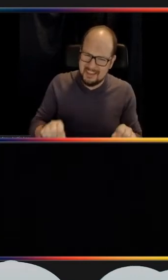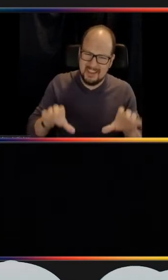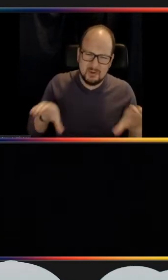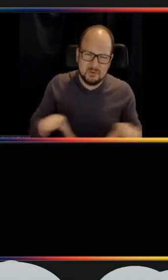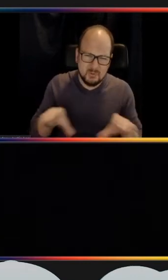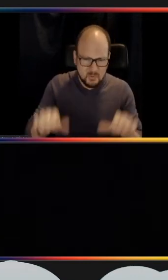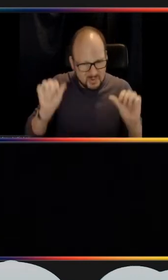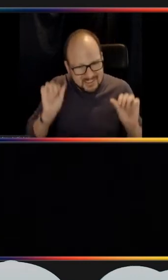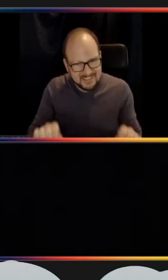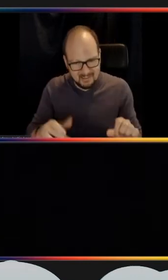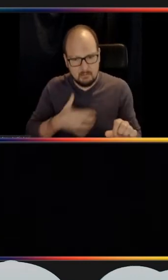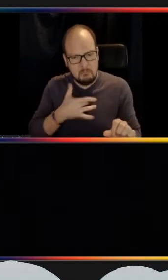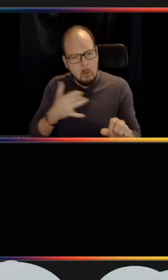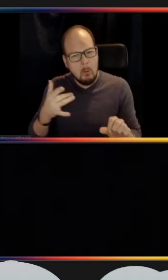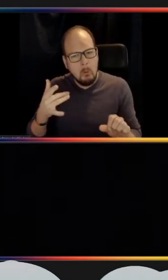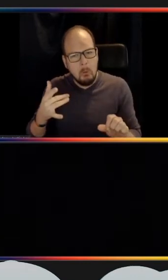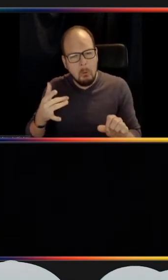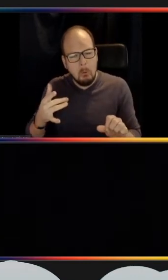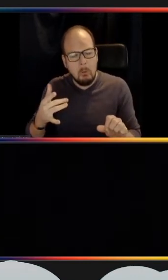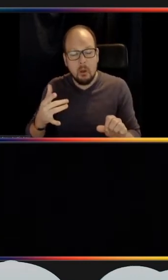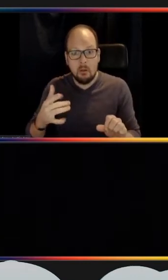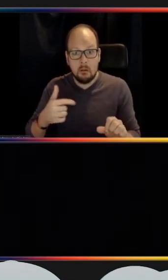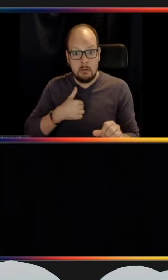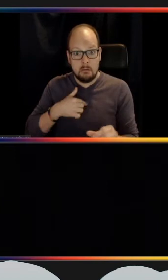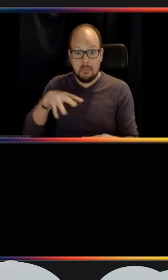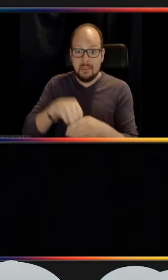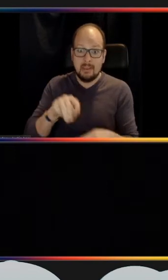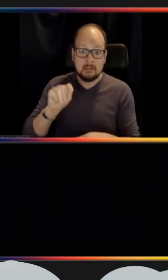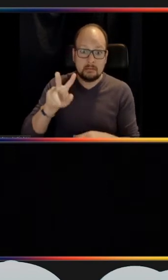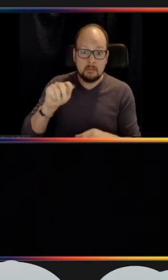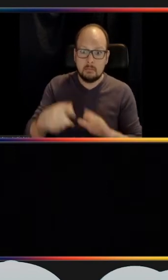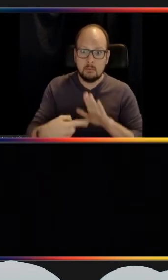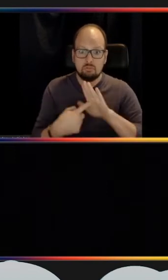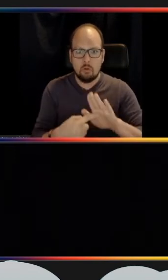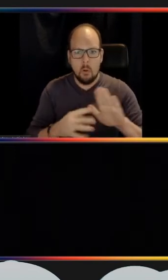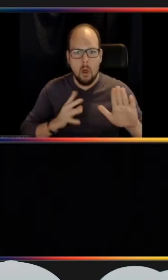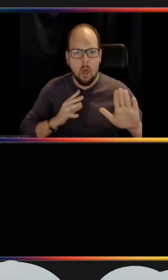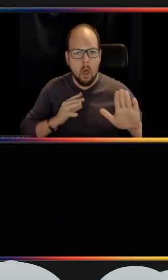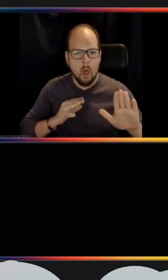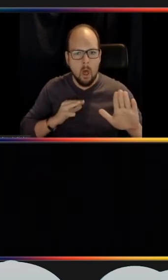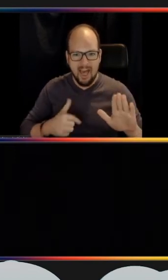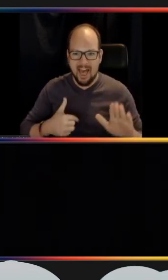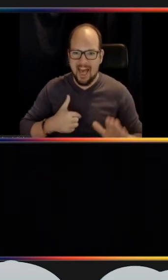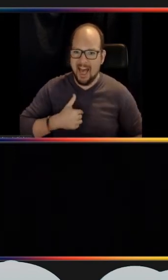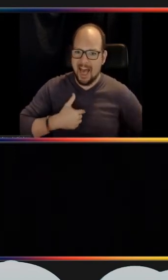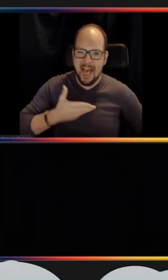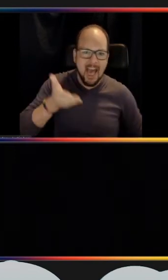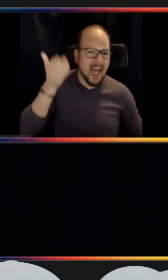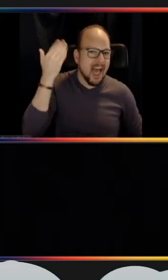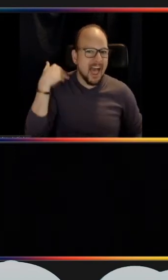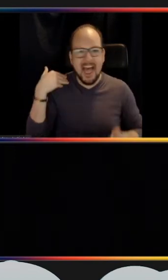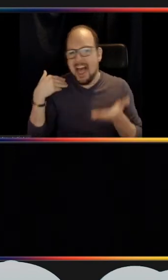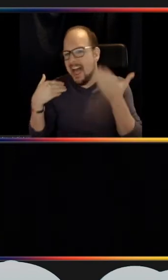amazing. I mean, I'm not going to be like, I relate to being a Latina genius.